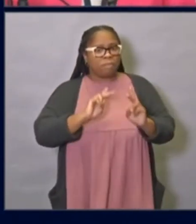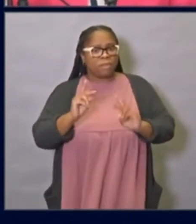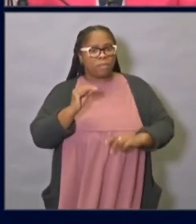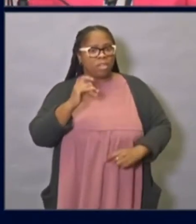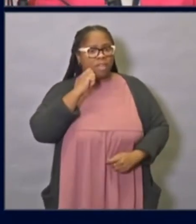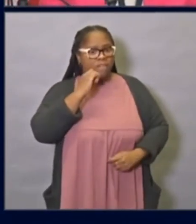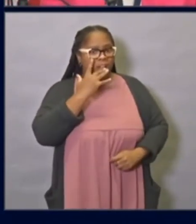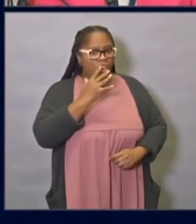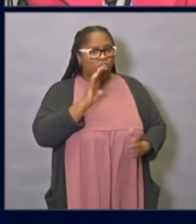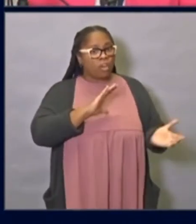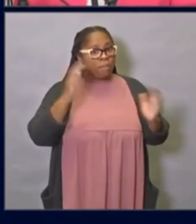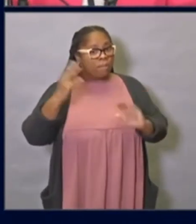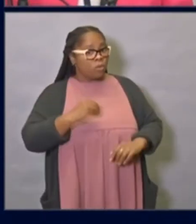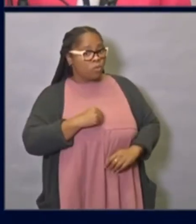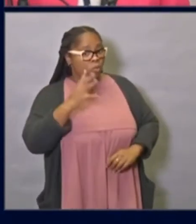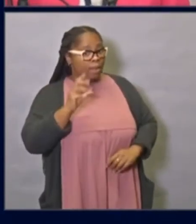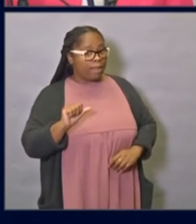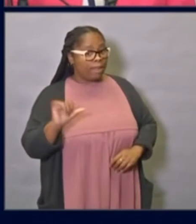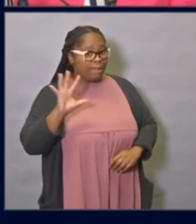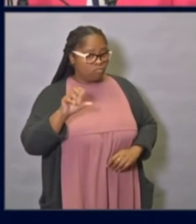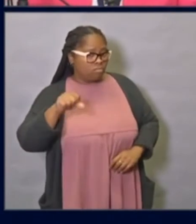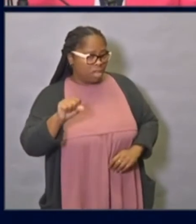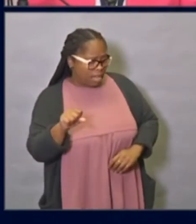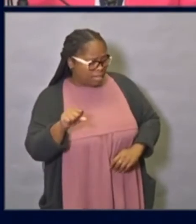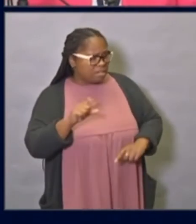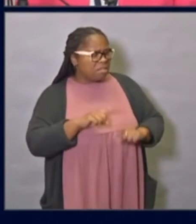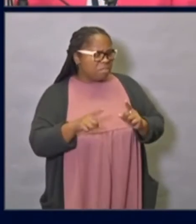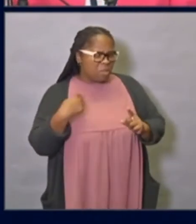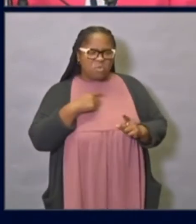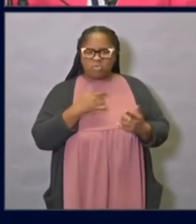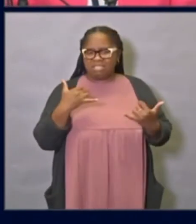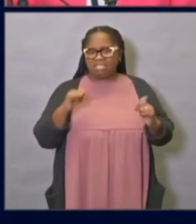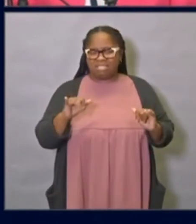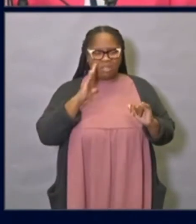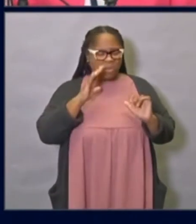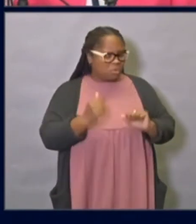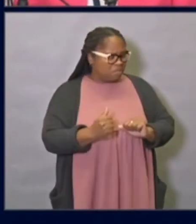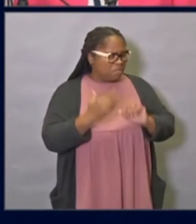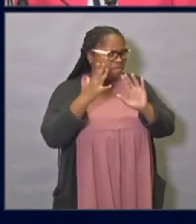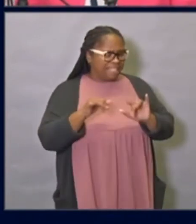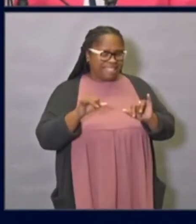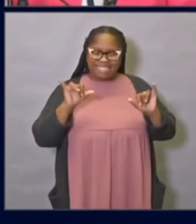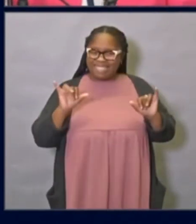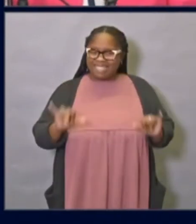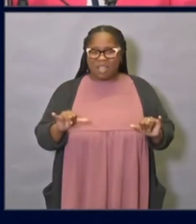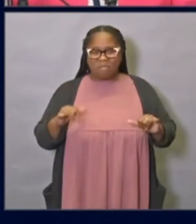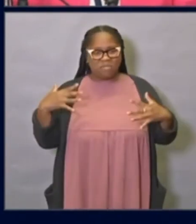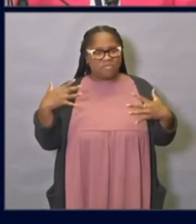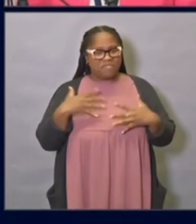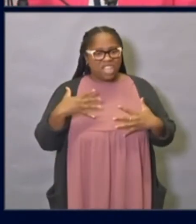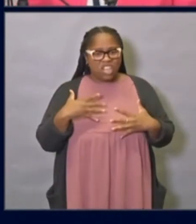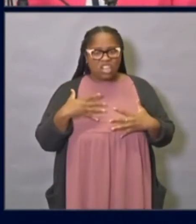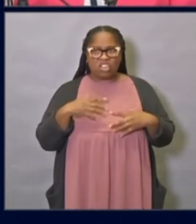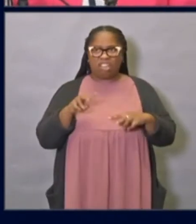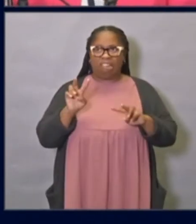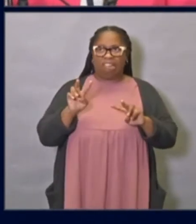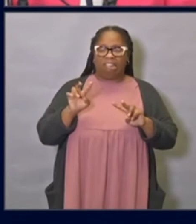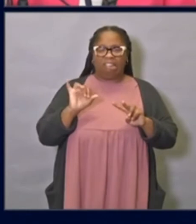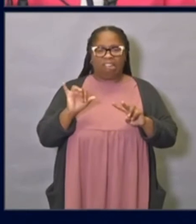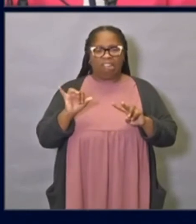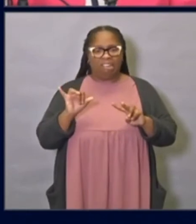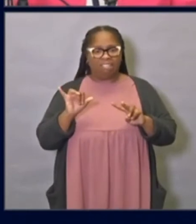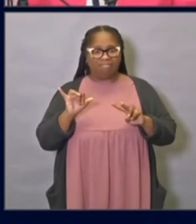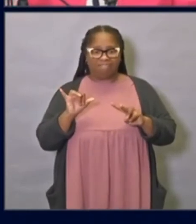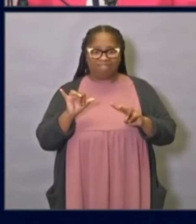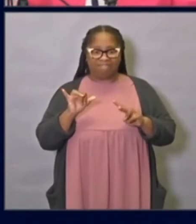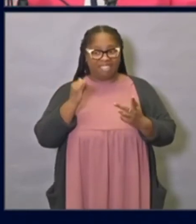compared to white and Asian residents, we will face similar fear of a widening gap should